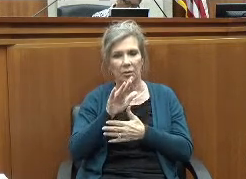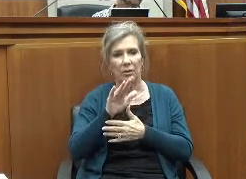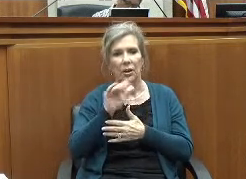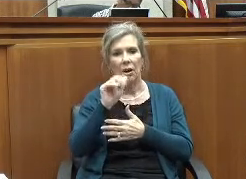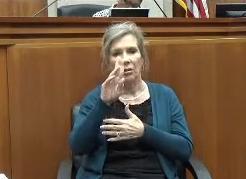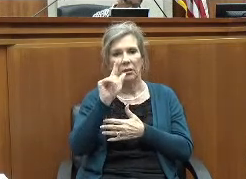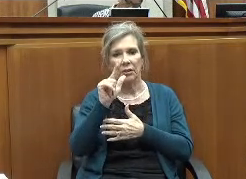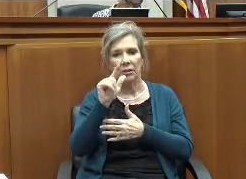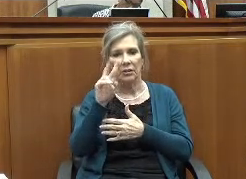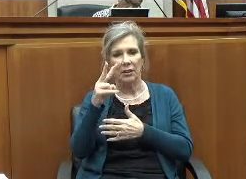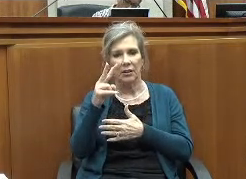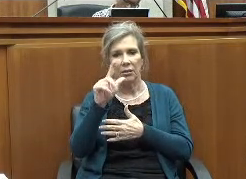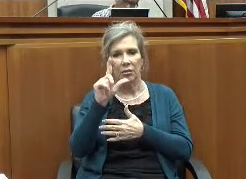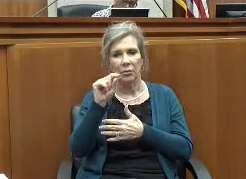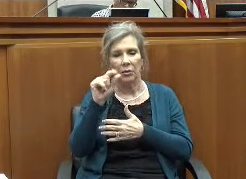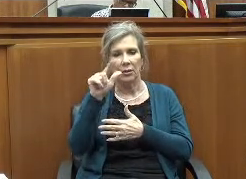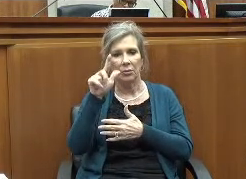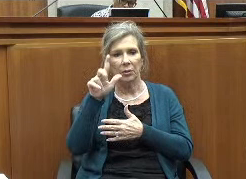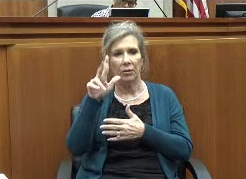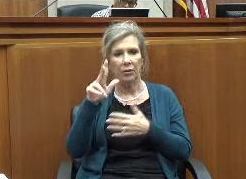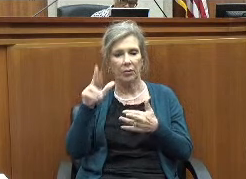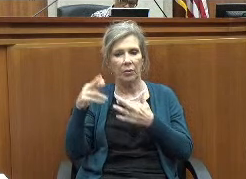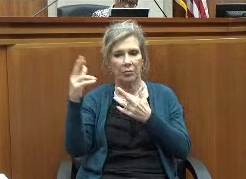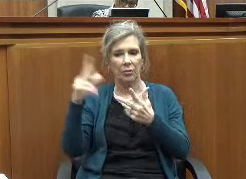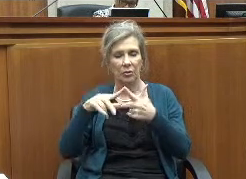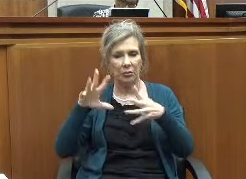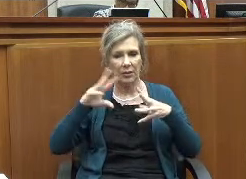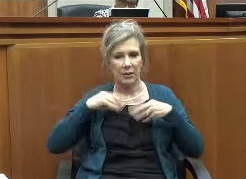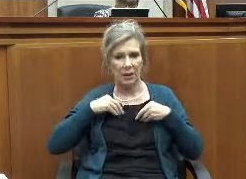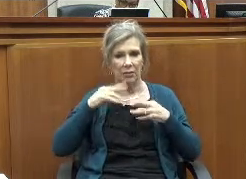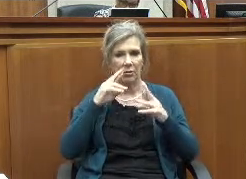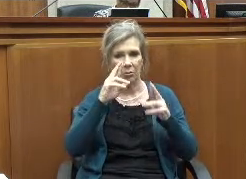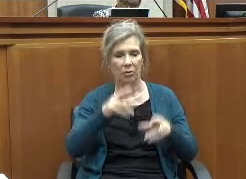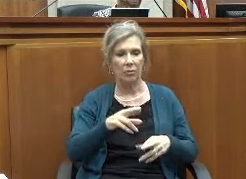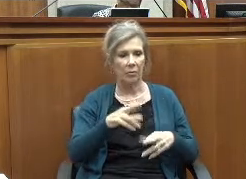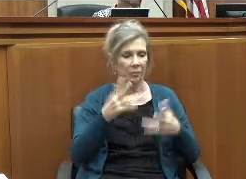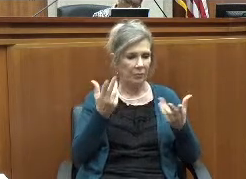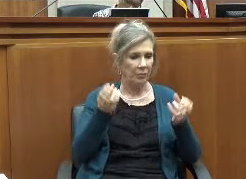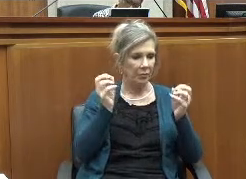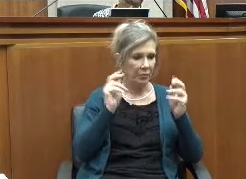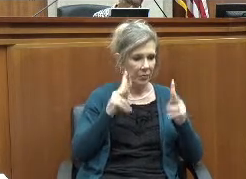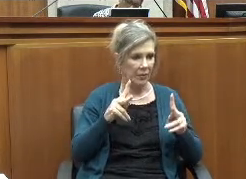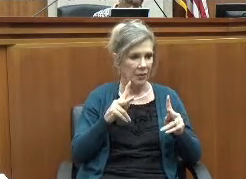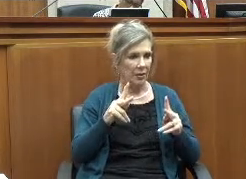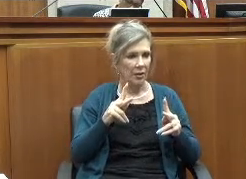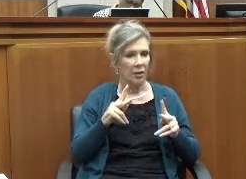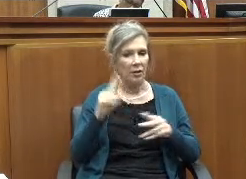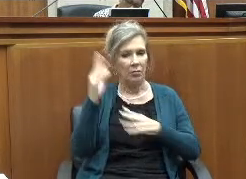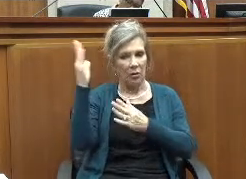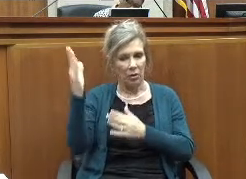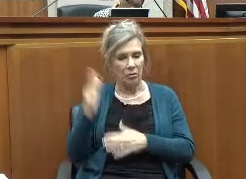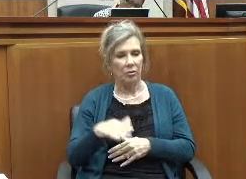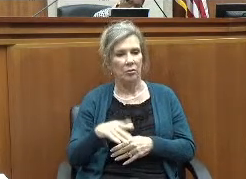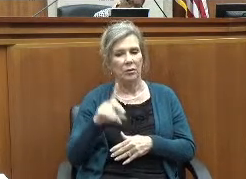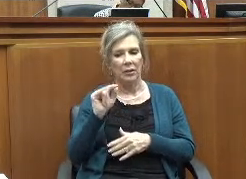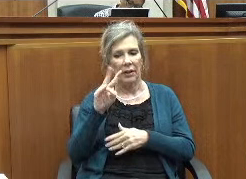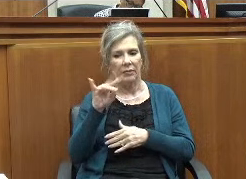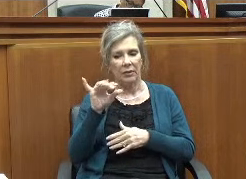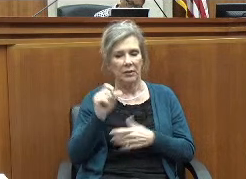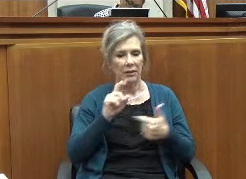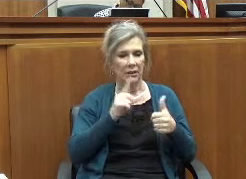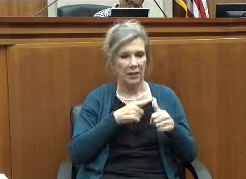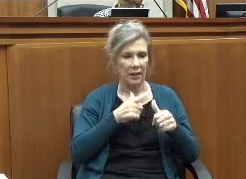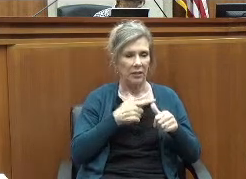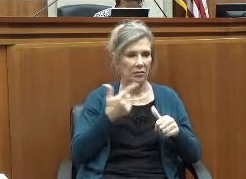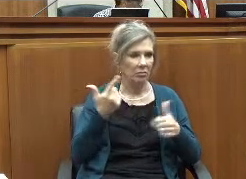2023. The recommendation is to receive the report. Motion, please. Dr. Davis, and a second, Ms. Holloway.